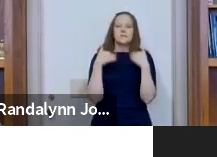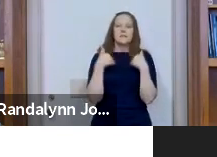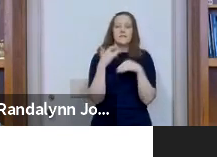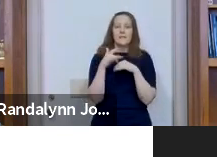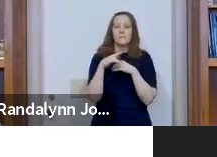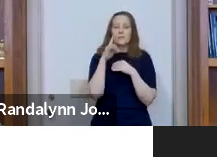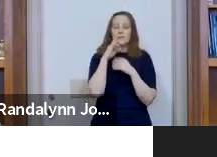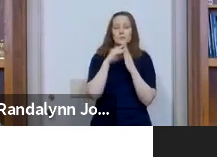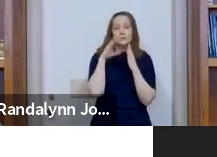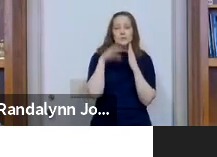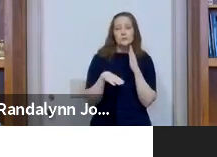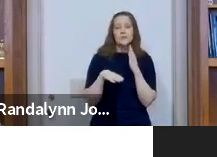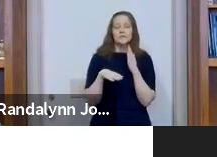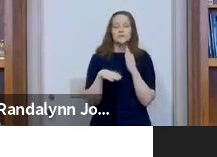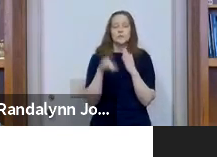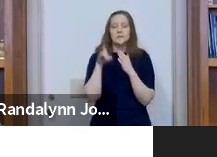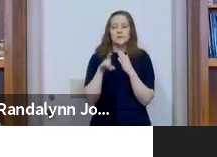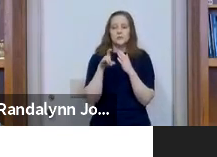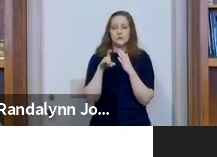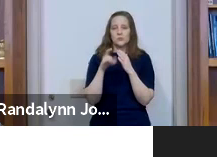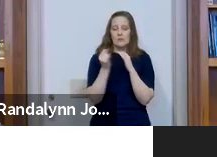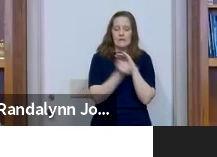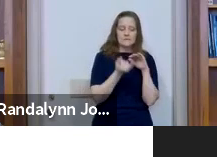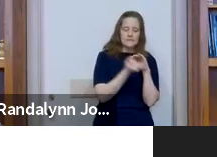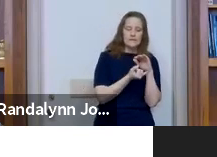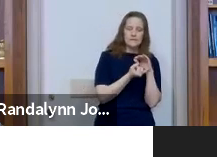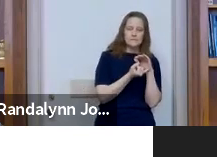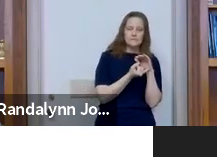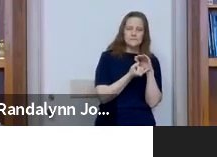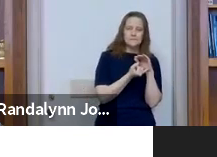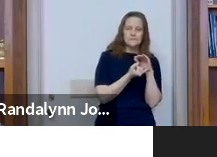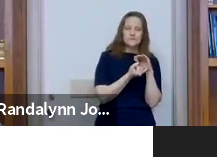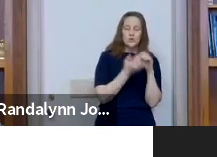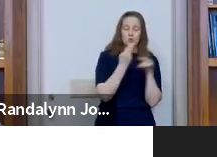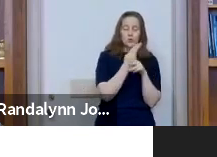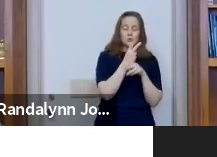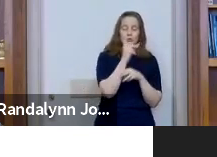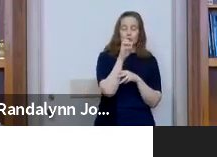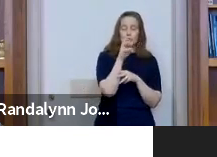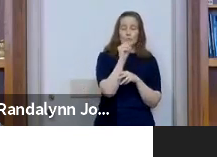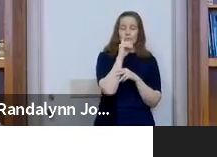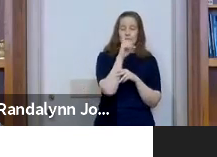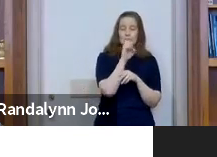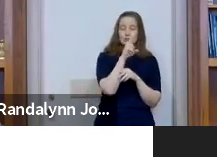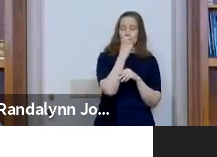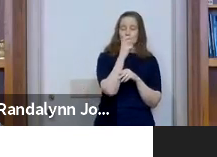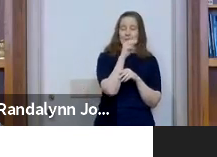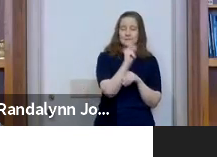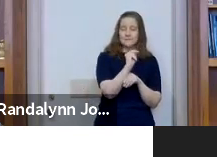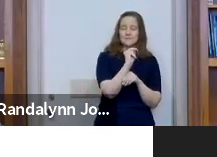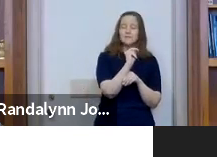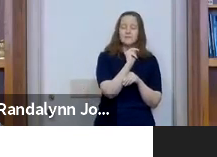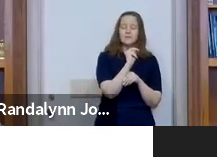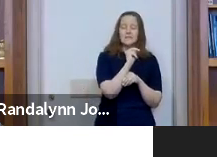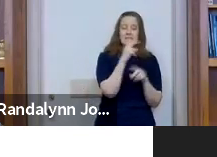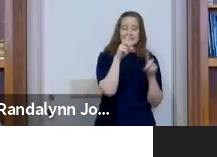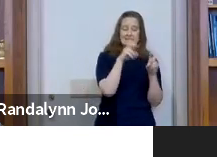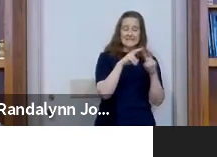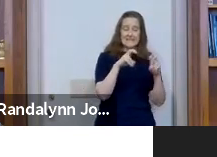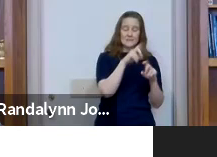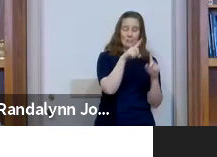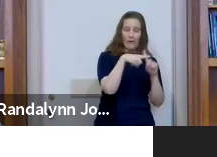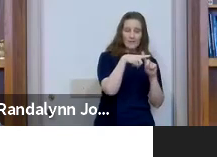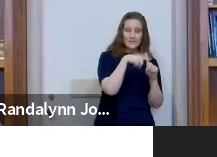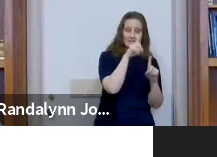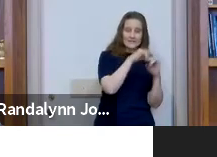for students who need to either isolate, and if you'll remember the terms that Dr. Herman used just a bit ago, for students who test positive and need to isolate, or for